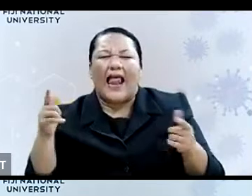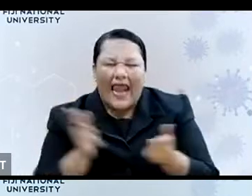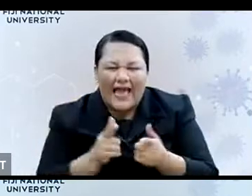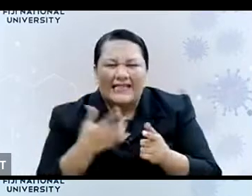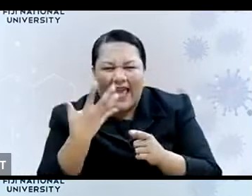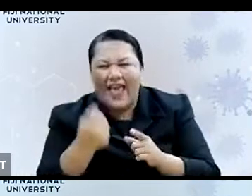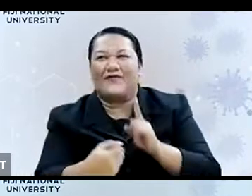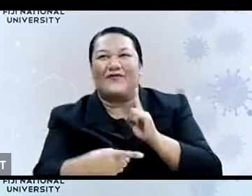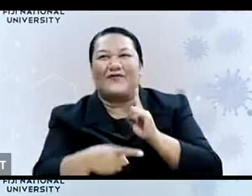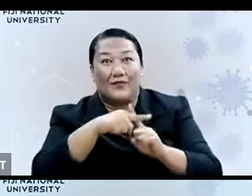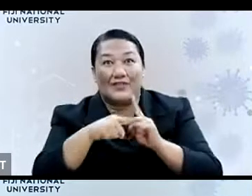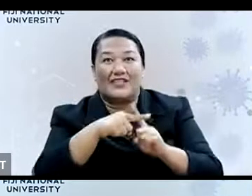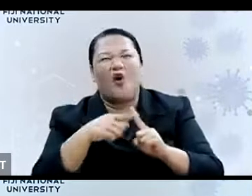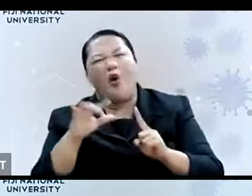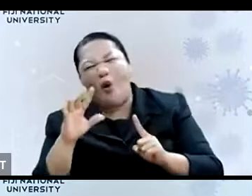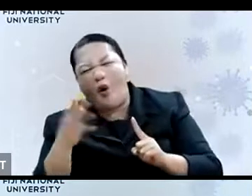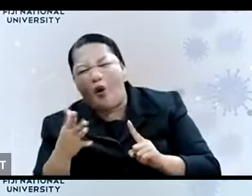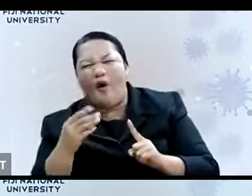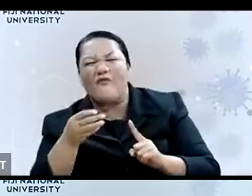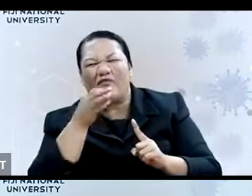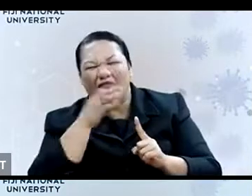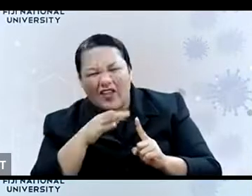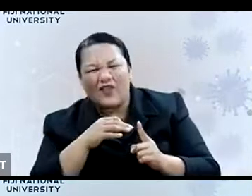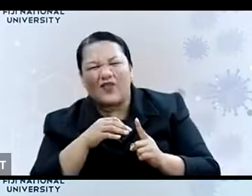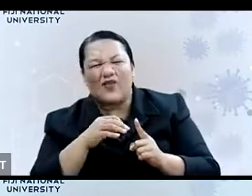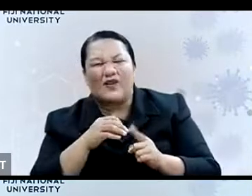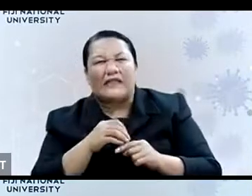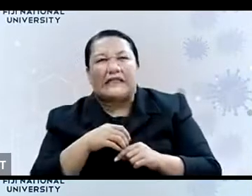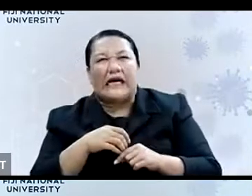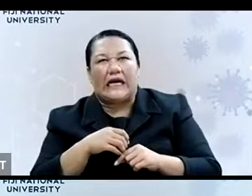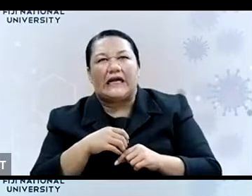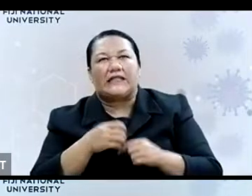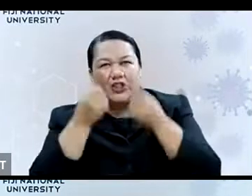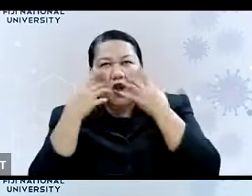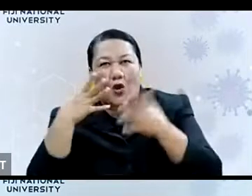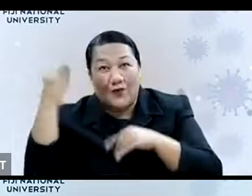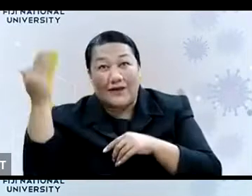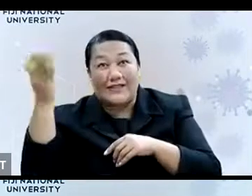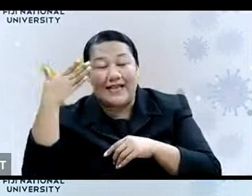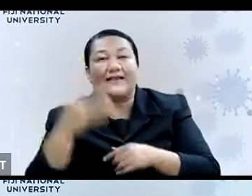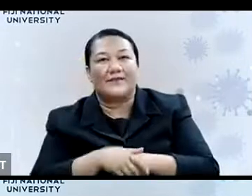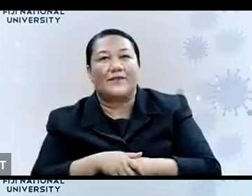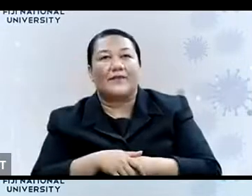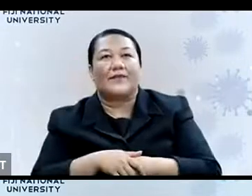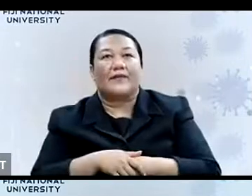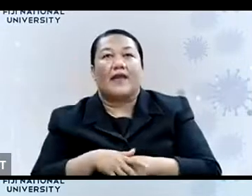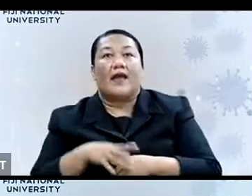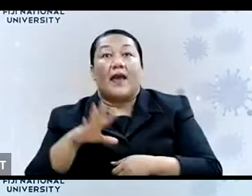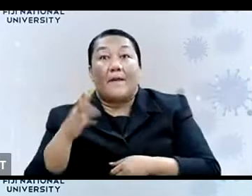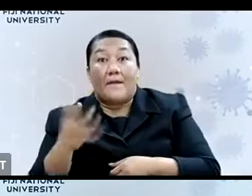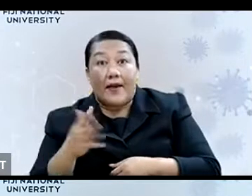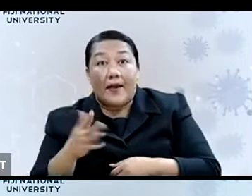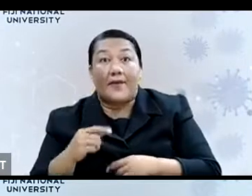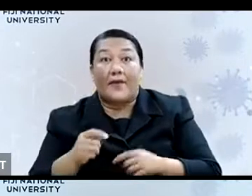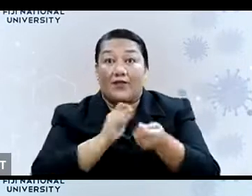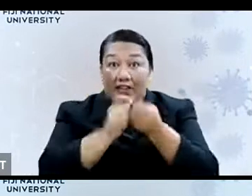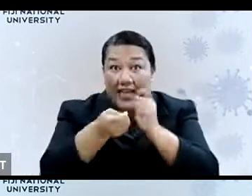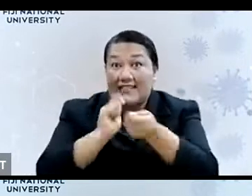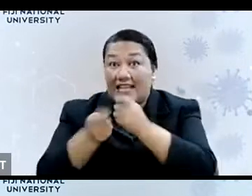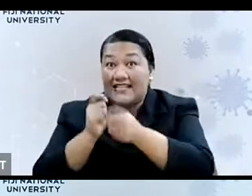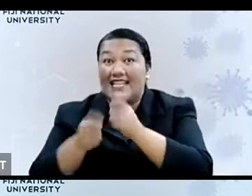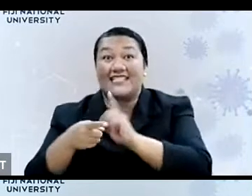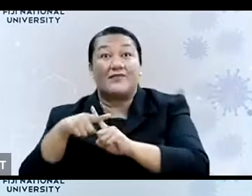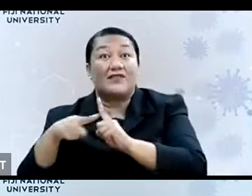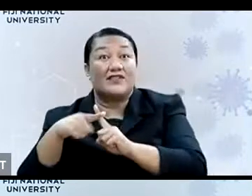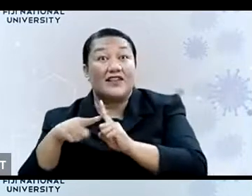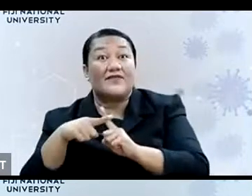So that came down. The other thing that can increase your test positivity is just if you have more cases. If you have increasing cases